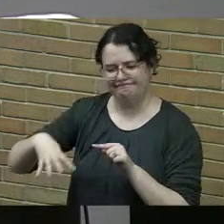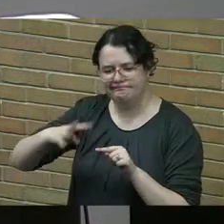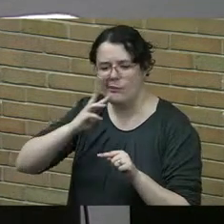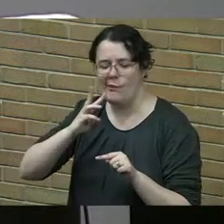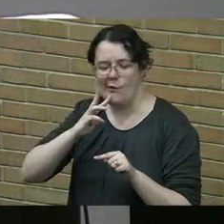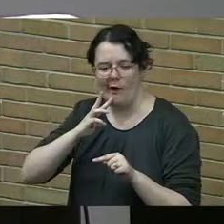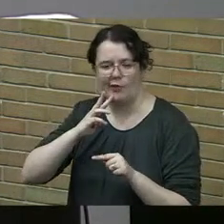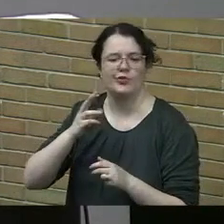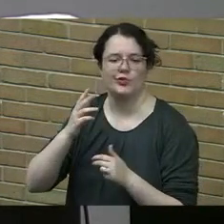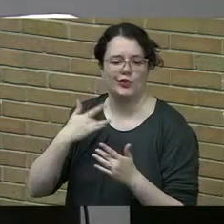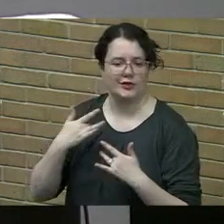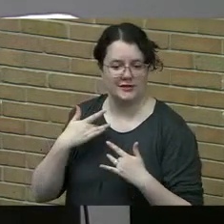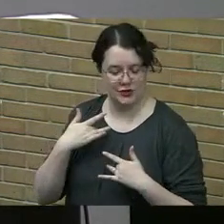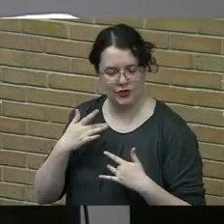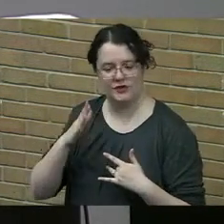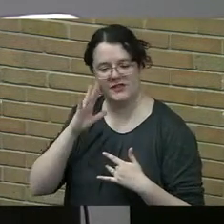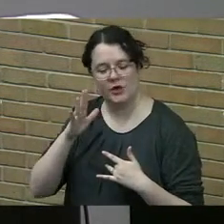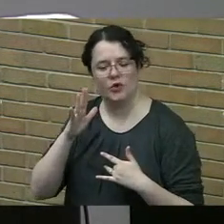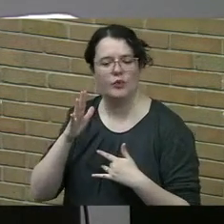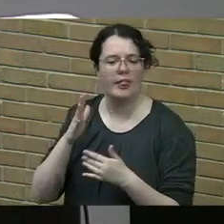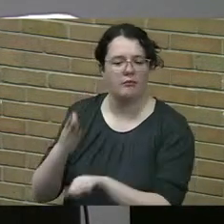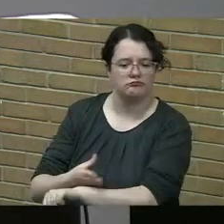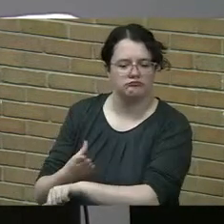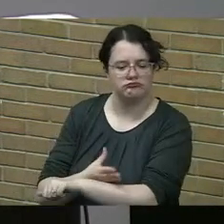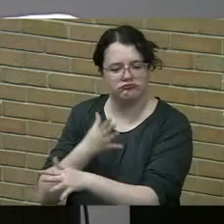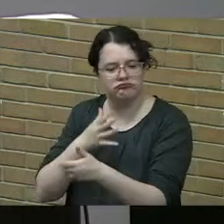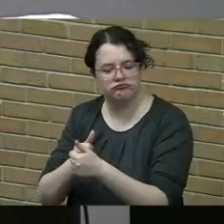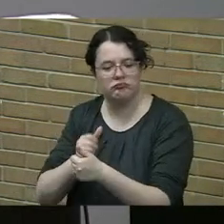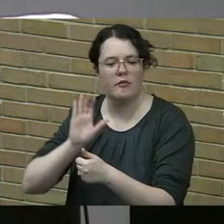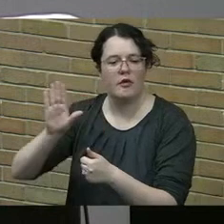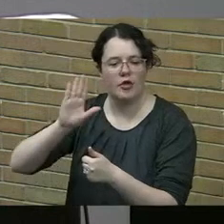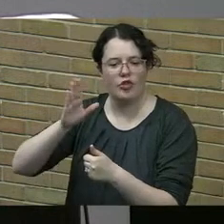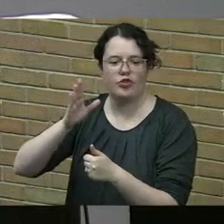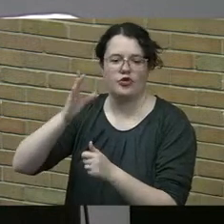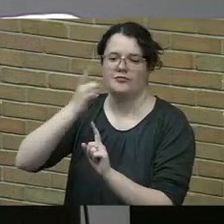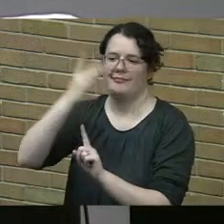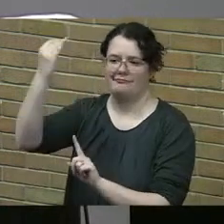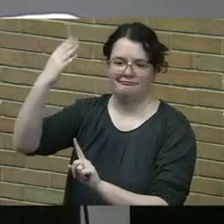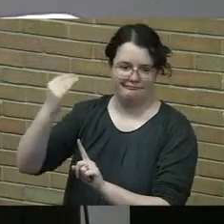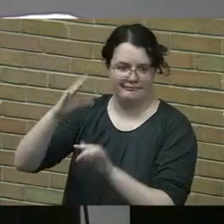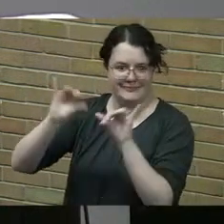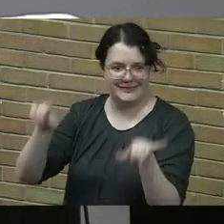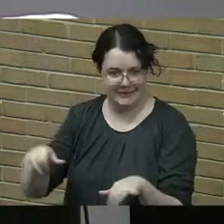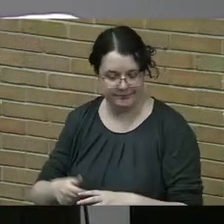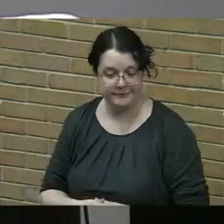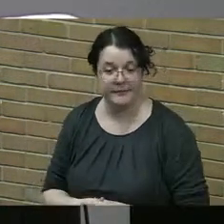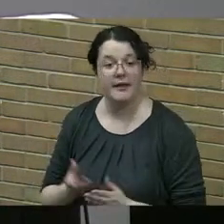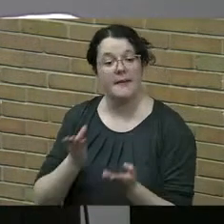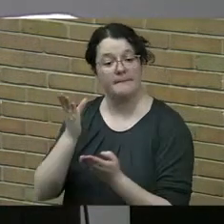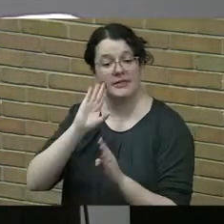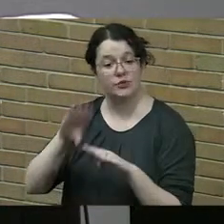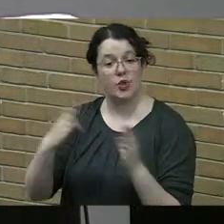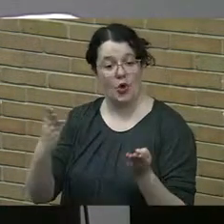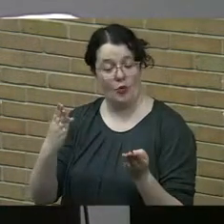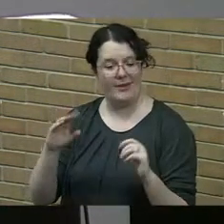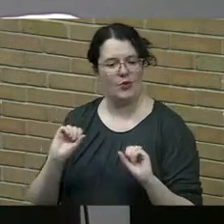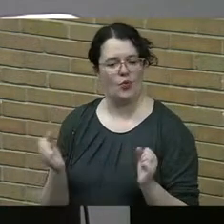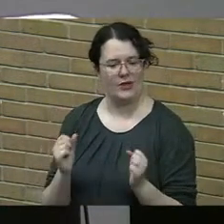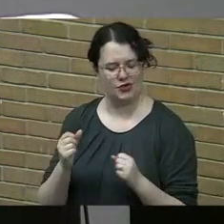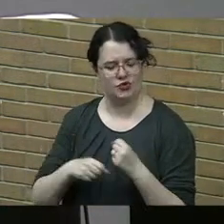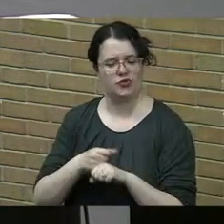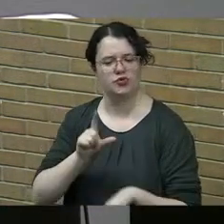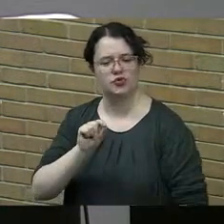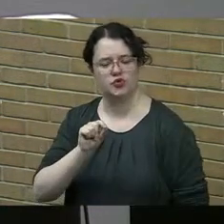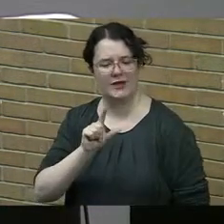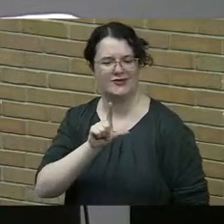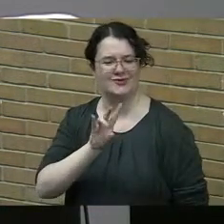and upgrade the traffic signal system. And bids will open for that project in the winter of 2027-28,